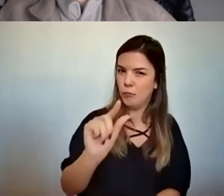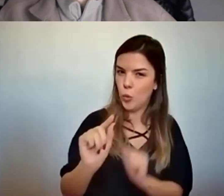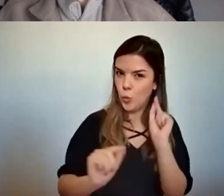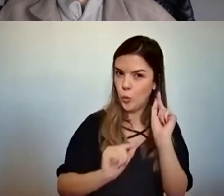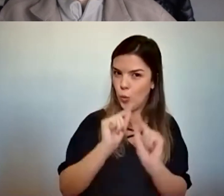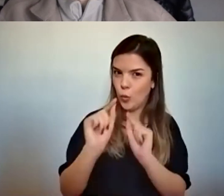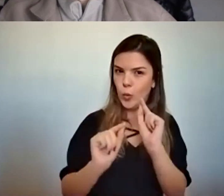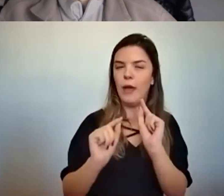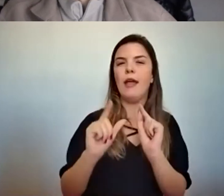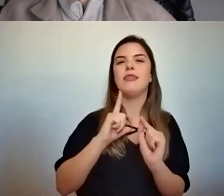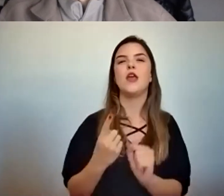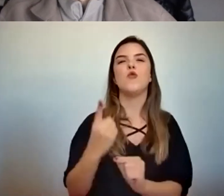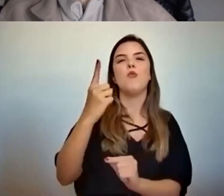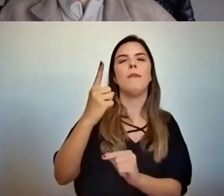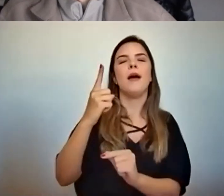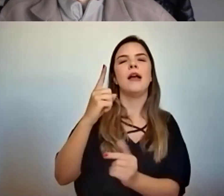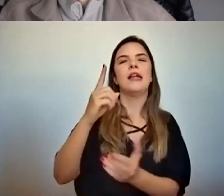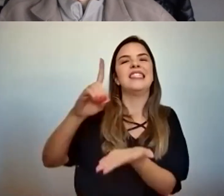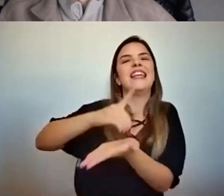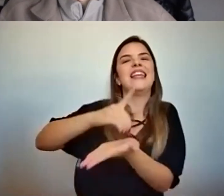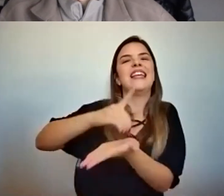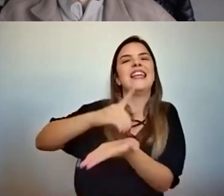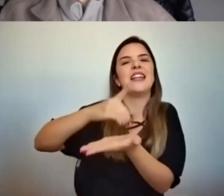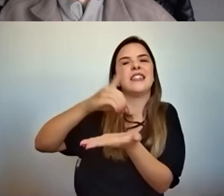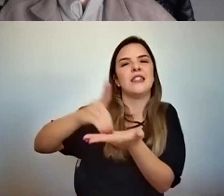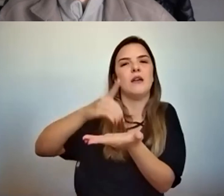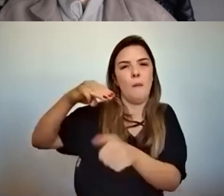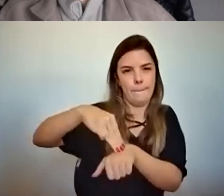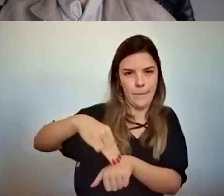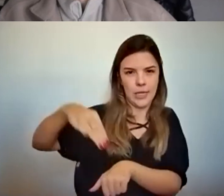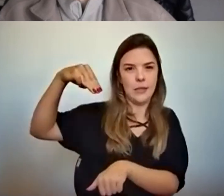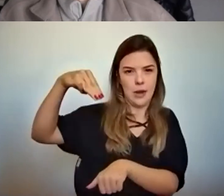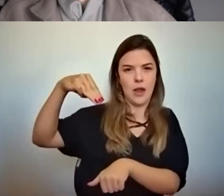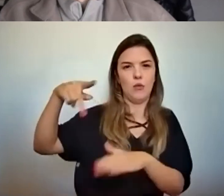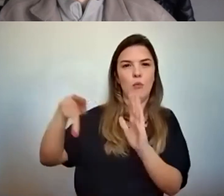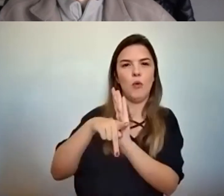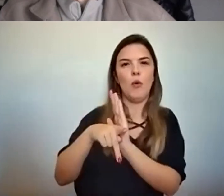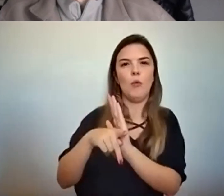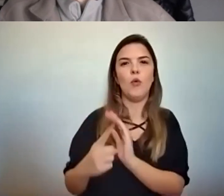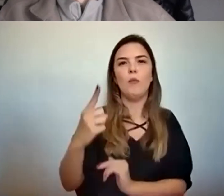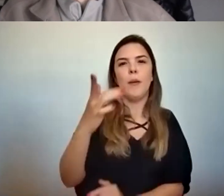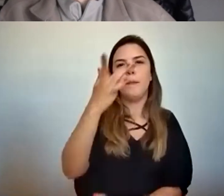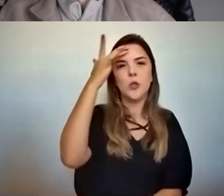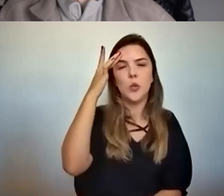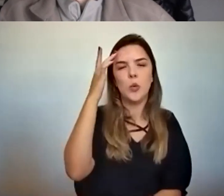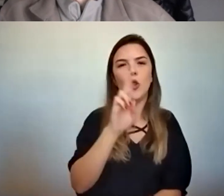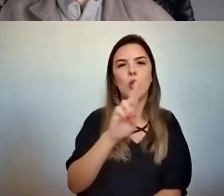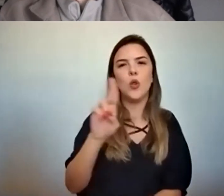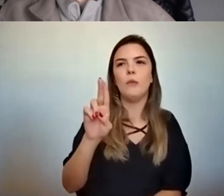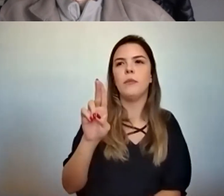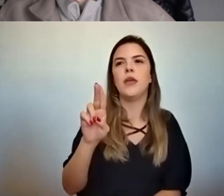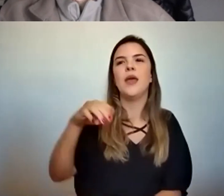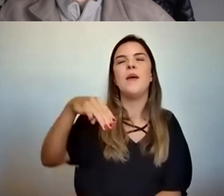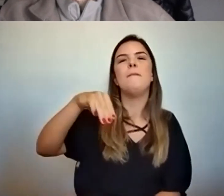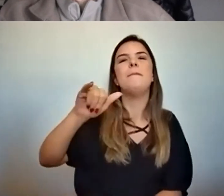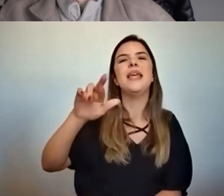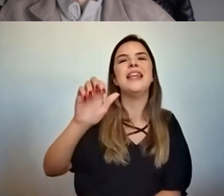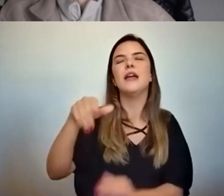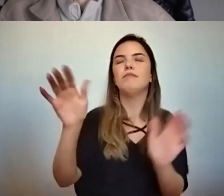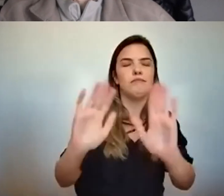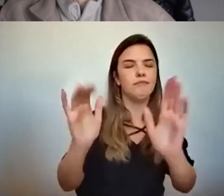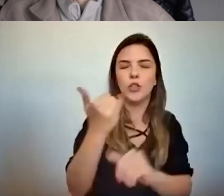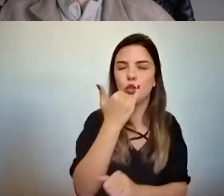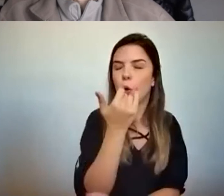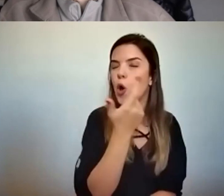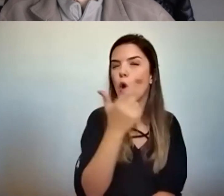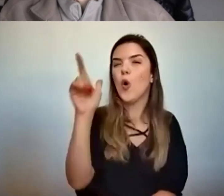MA thesis, I think, by someone called Schlesinger. It's not Miriam Schlesinger, but I think maybe it was